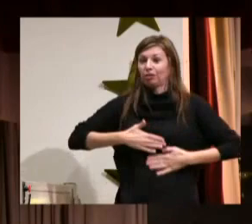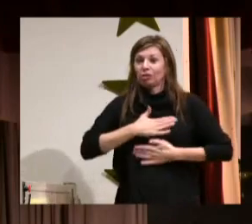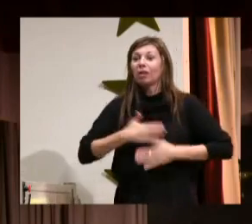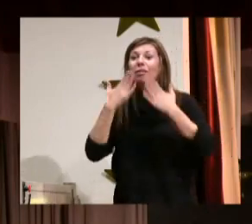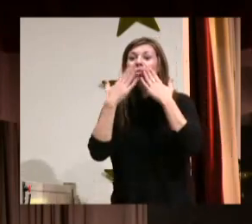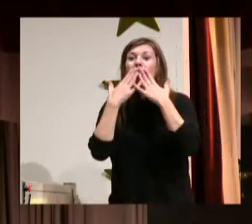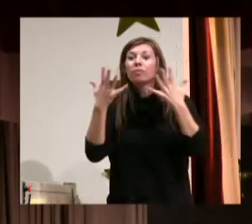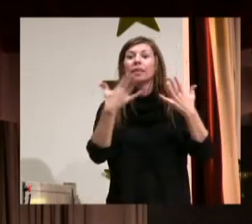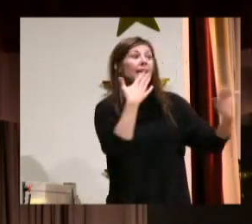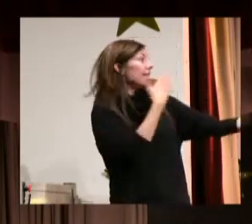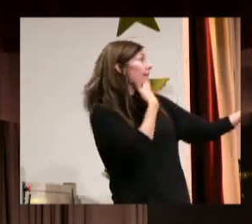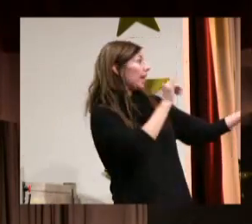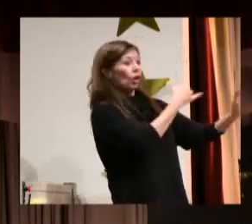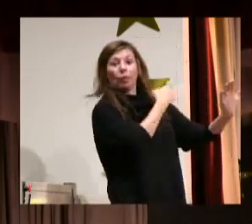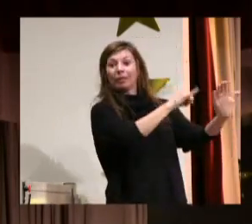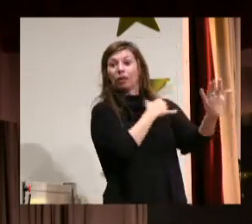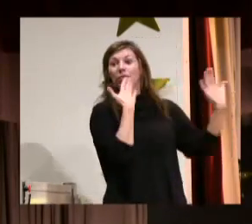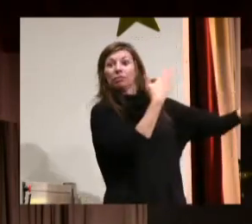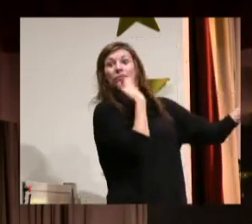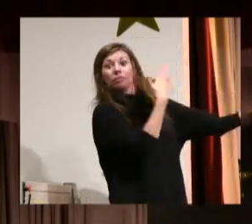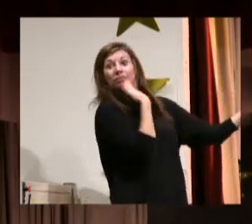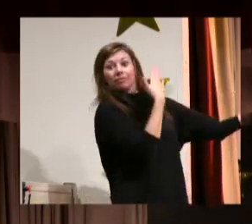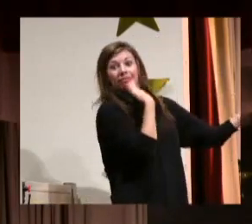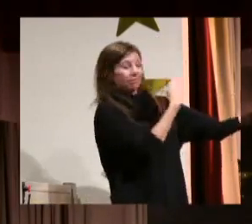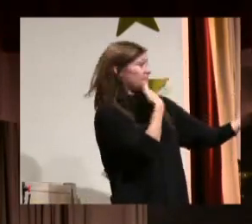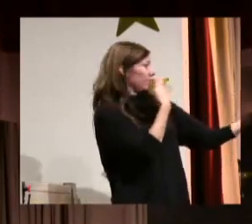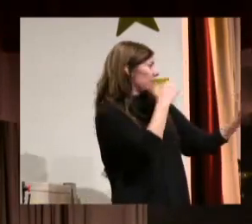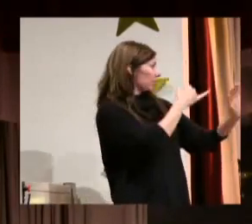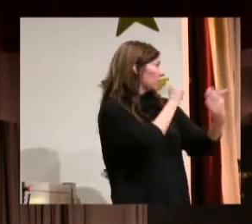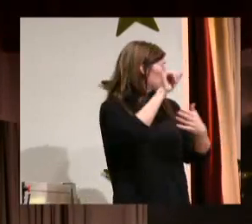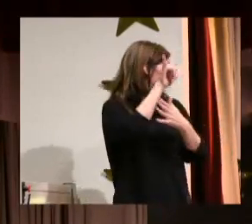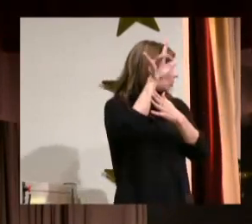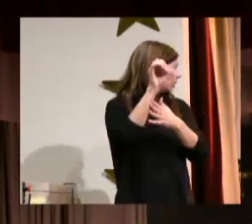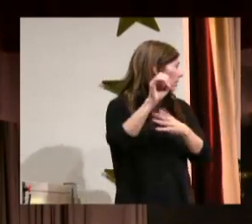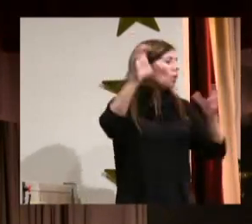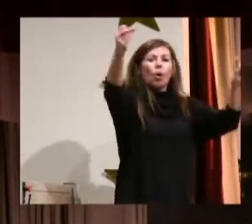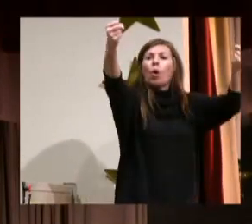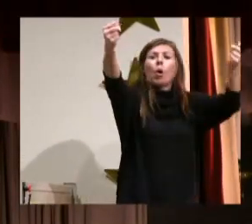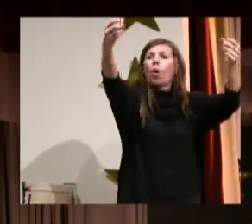you. Thank you, Miss Toby! Hold on one second.